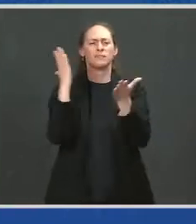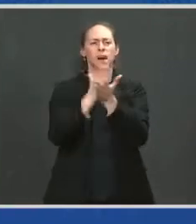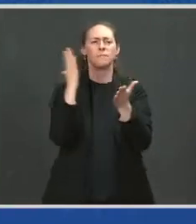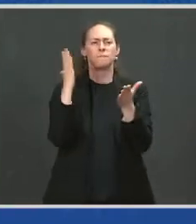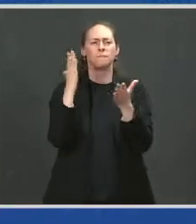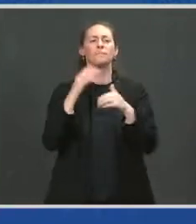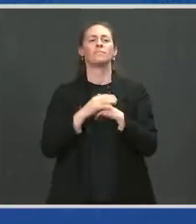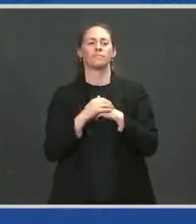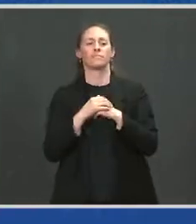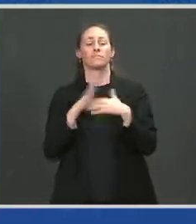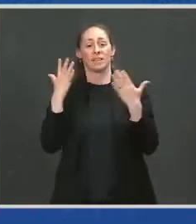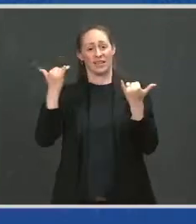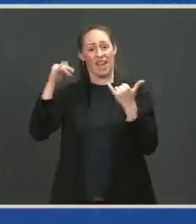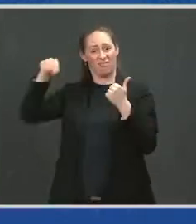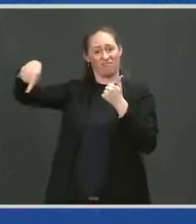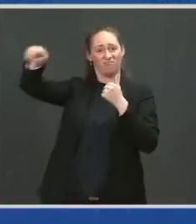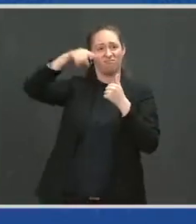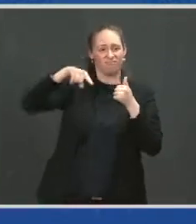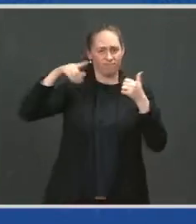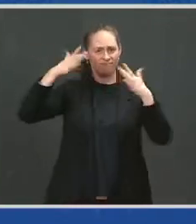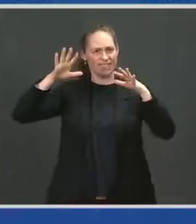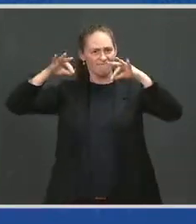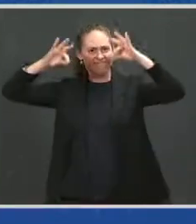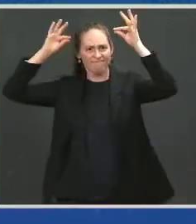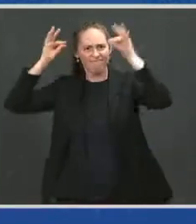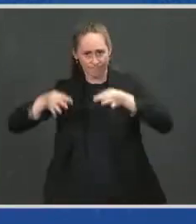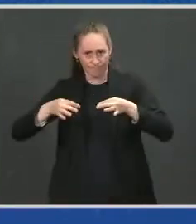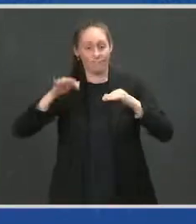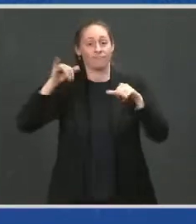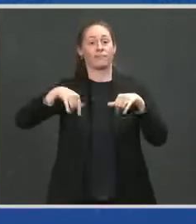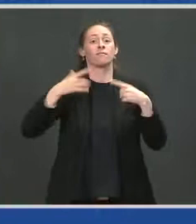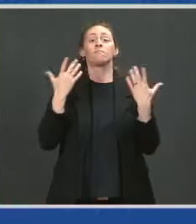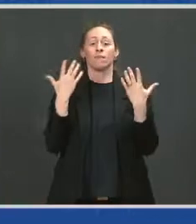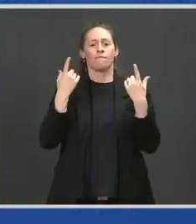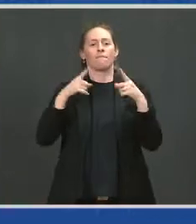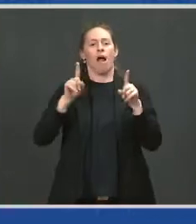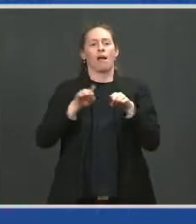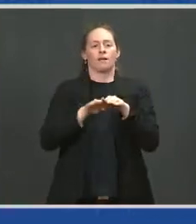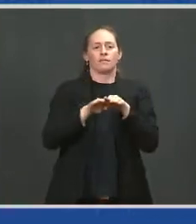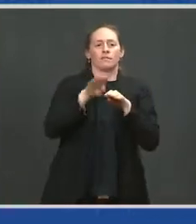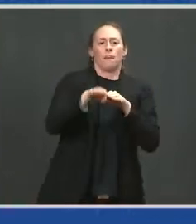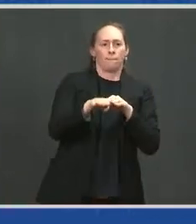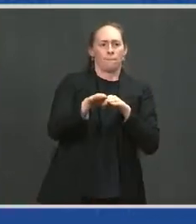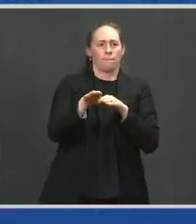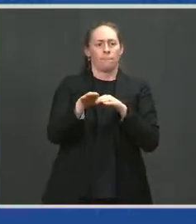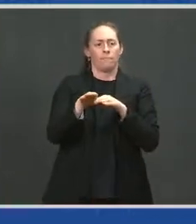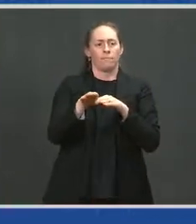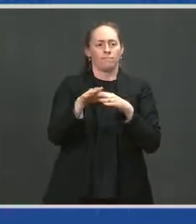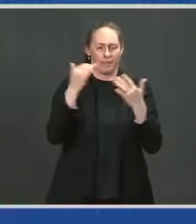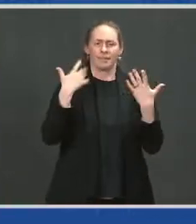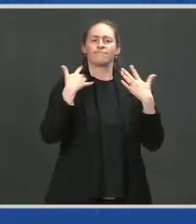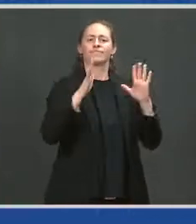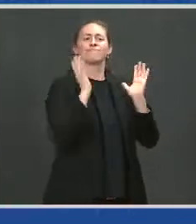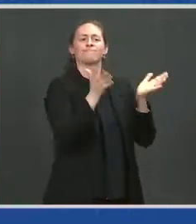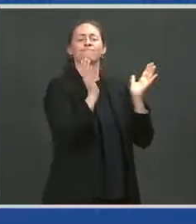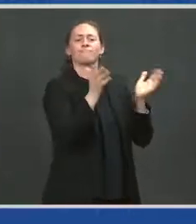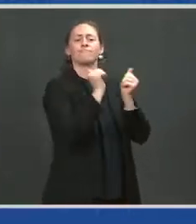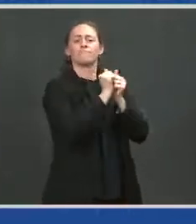verdict is a step forward. I just spoke with the governor of Minnesota, who